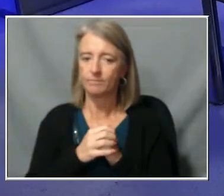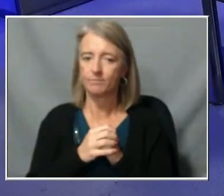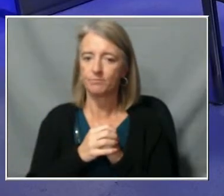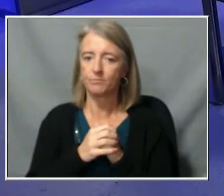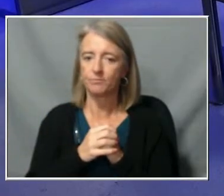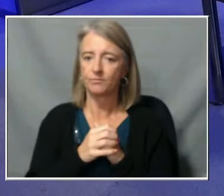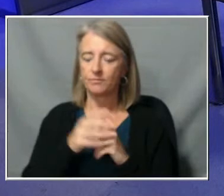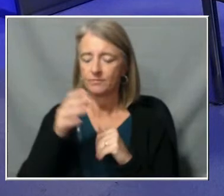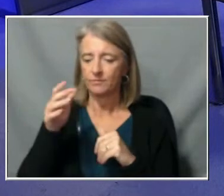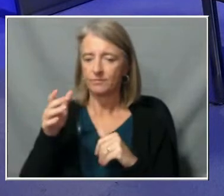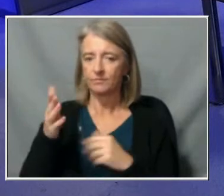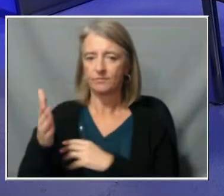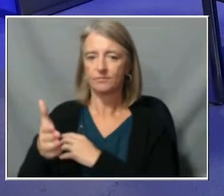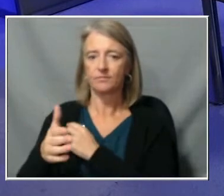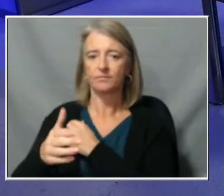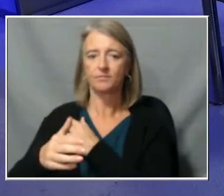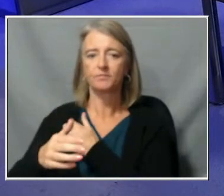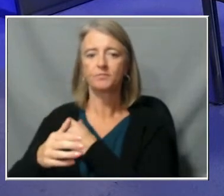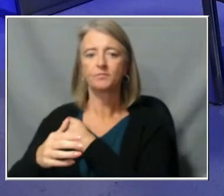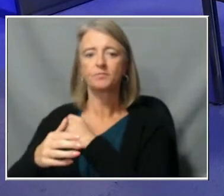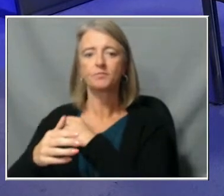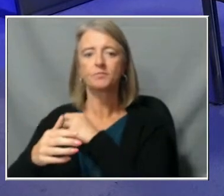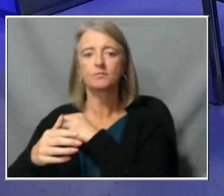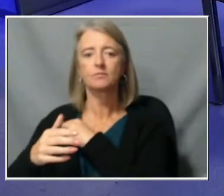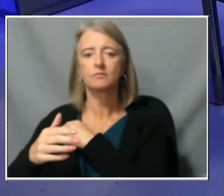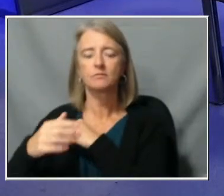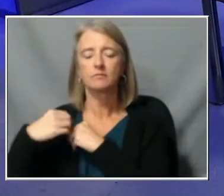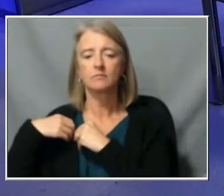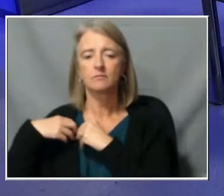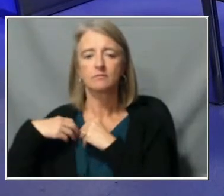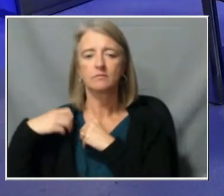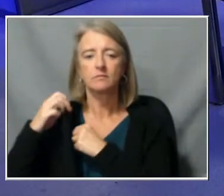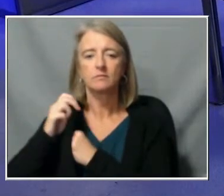your takeaway? Well, I guess I'd say